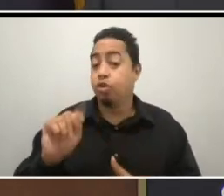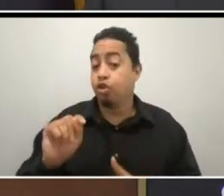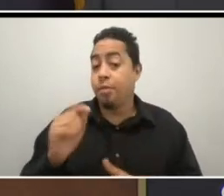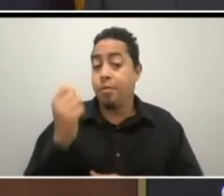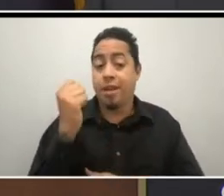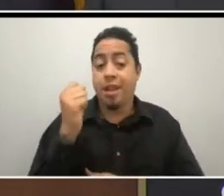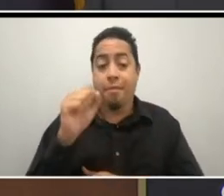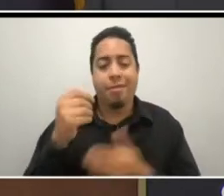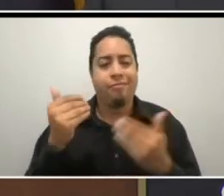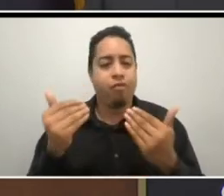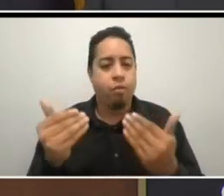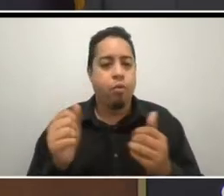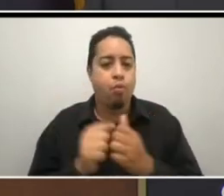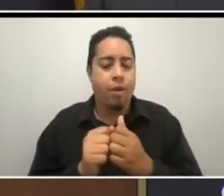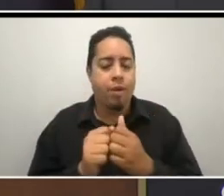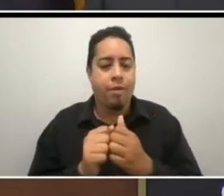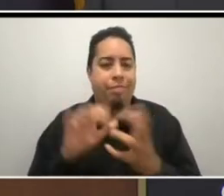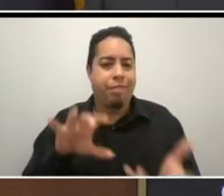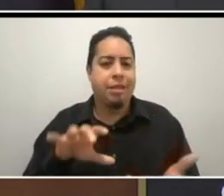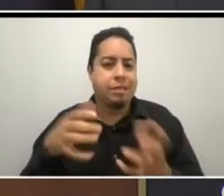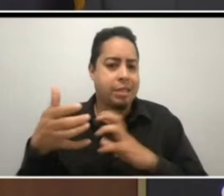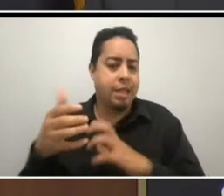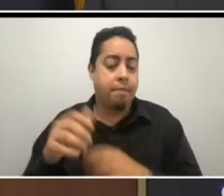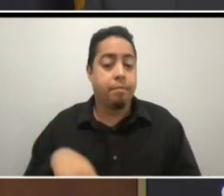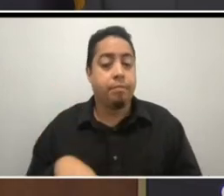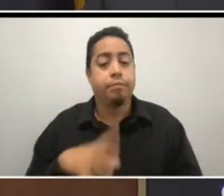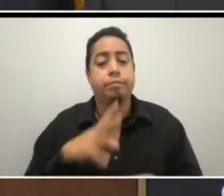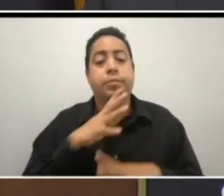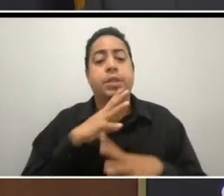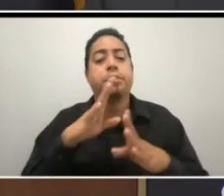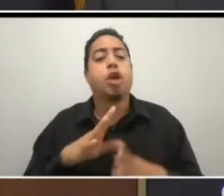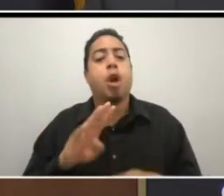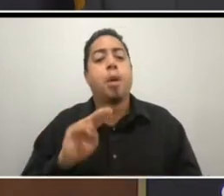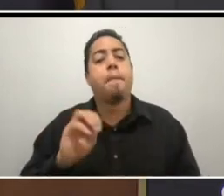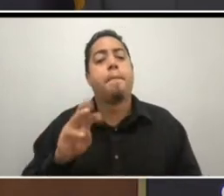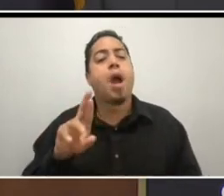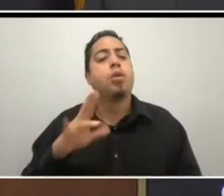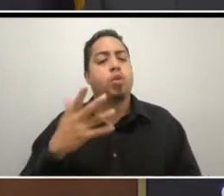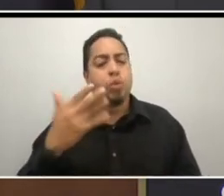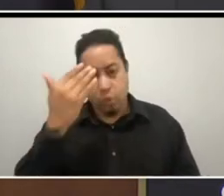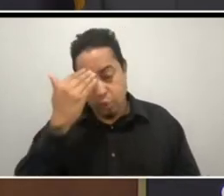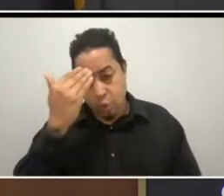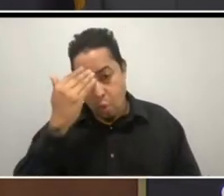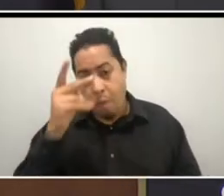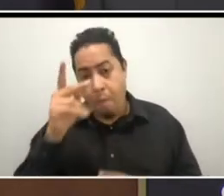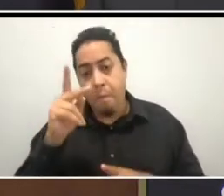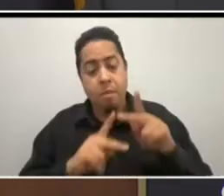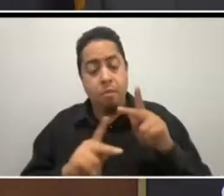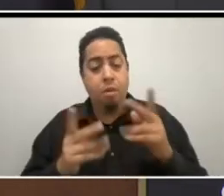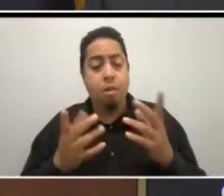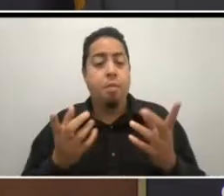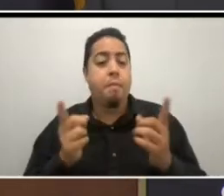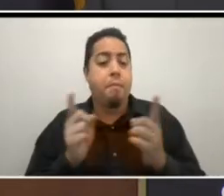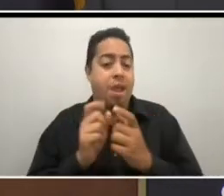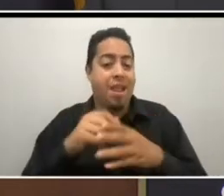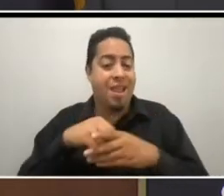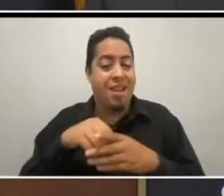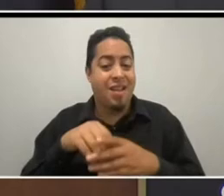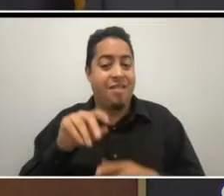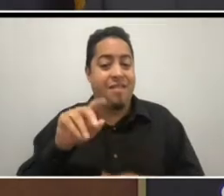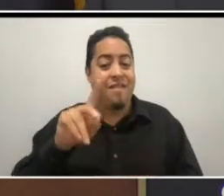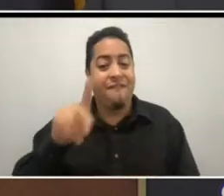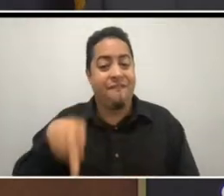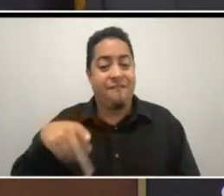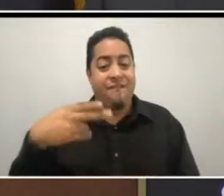anyway. Speaker Bowers, were you aware that fake electors had met in Phoenix on December 14th and purported to cast electoral votes